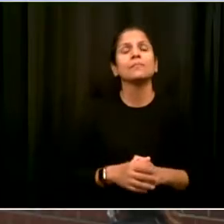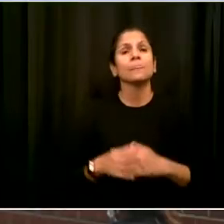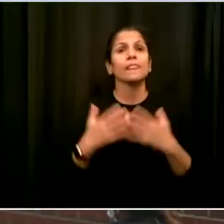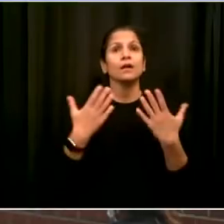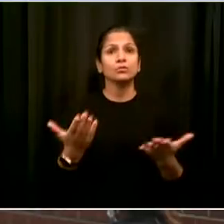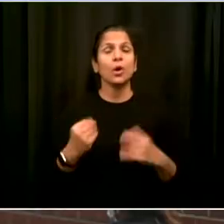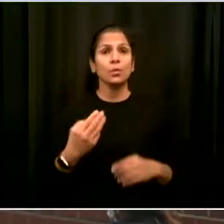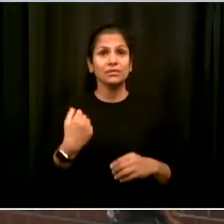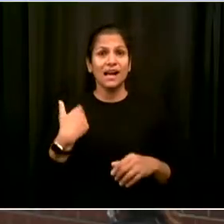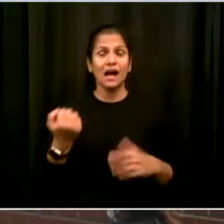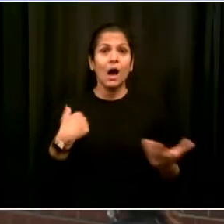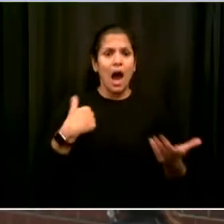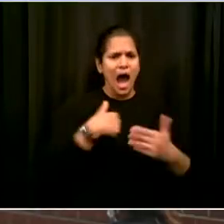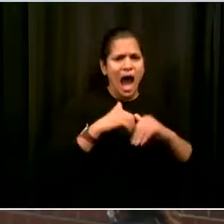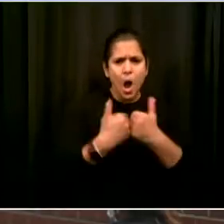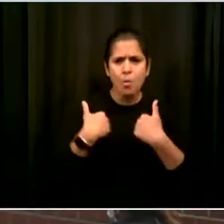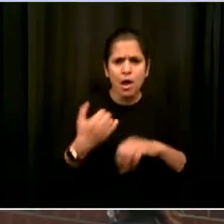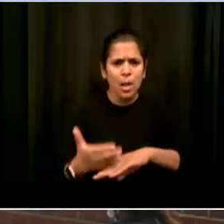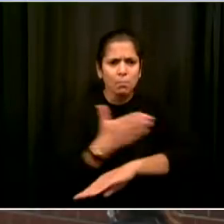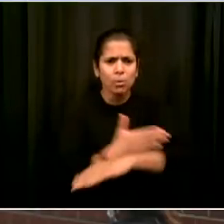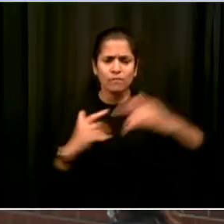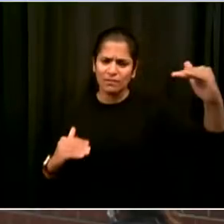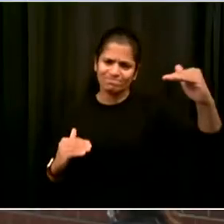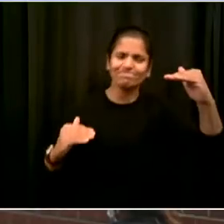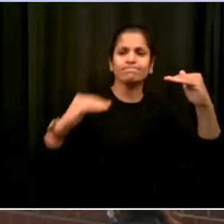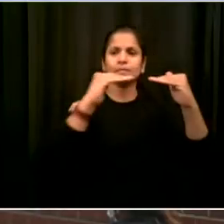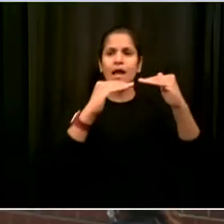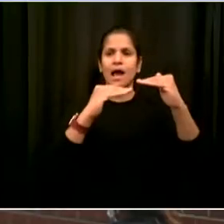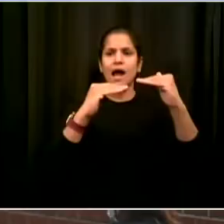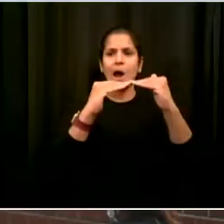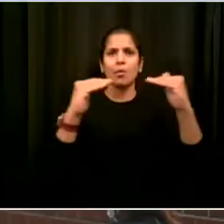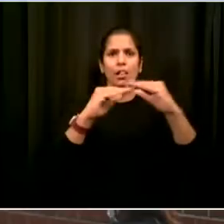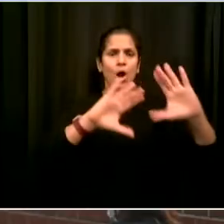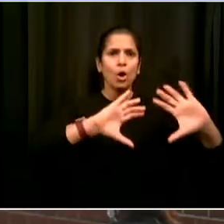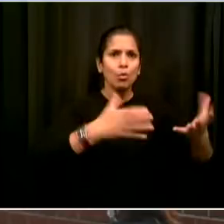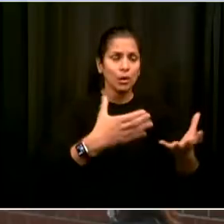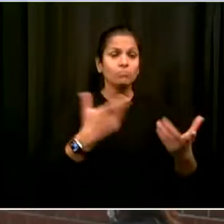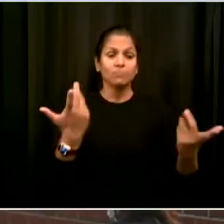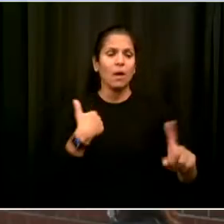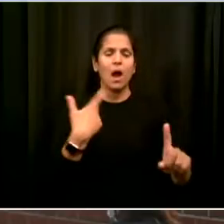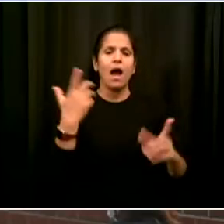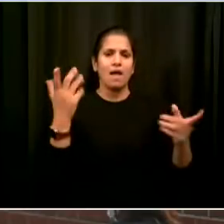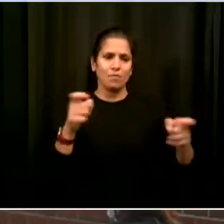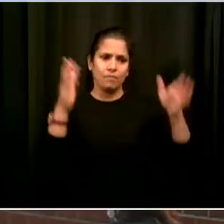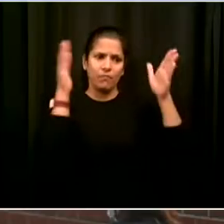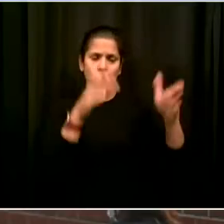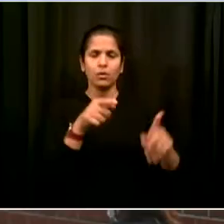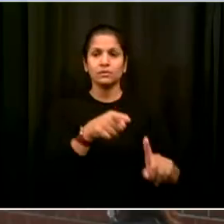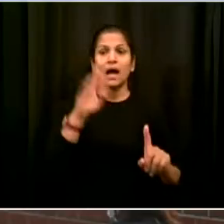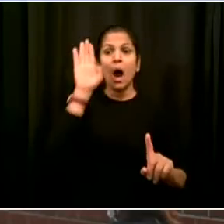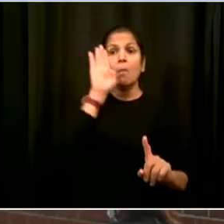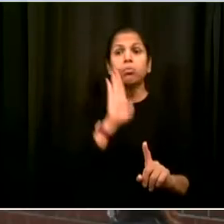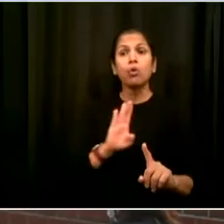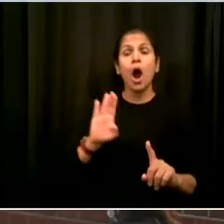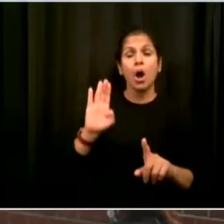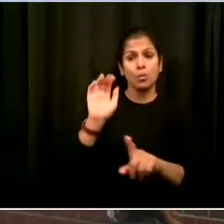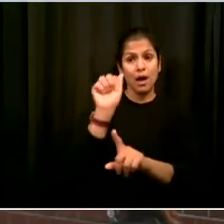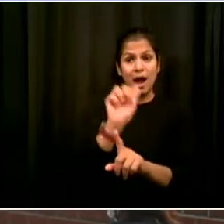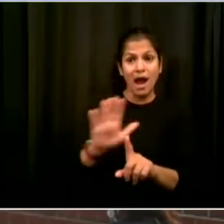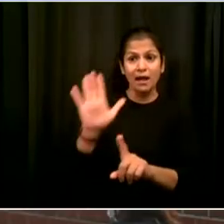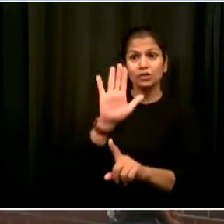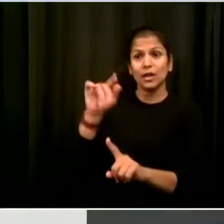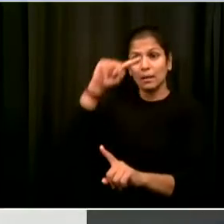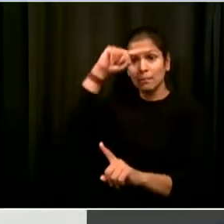we distribute this vaccine is part of righting those wrongs. And that means prioritizing